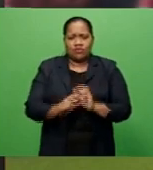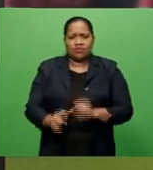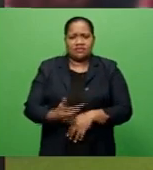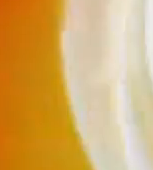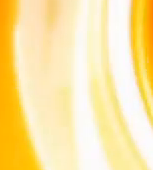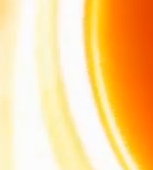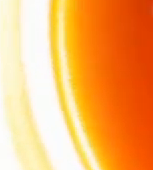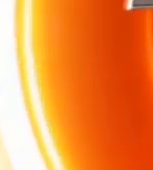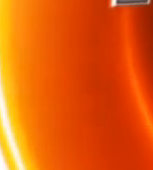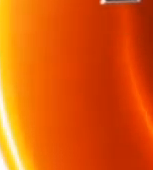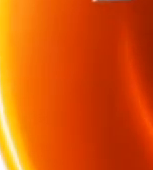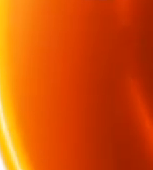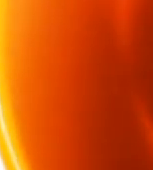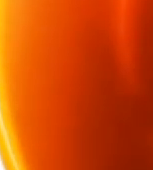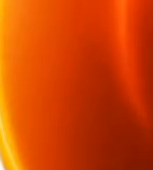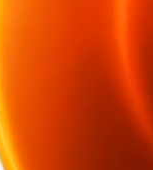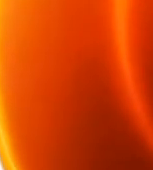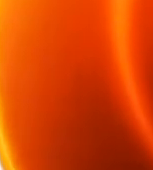brilliant double.